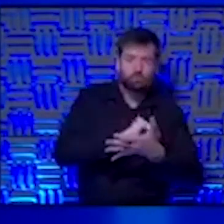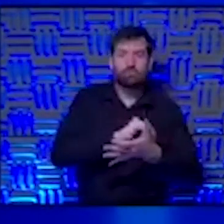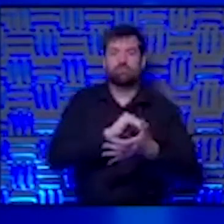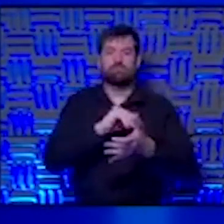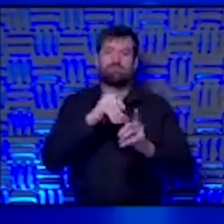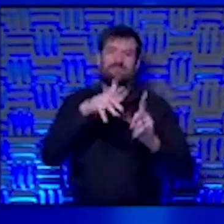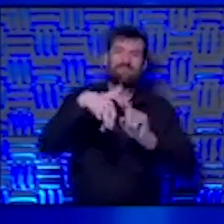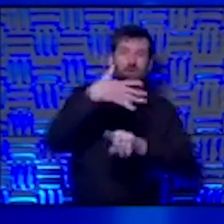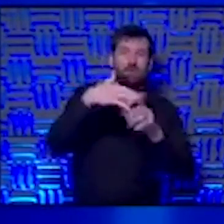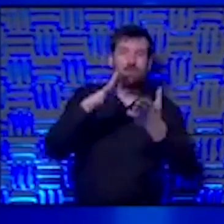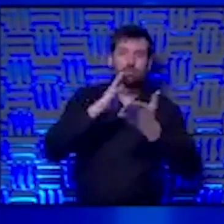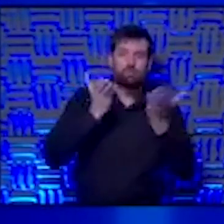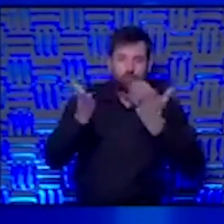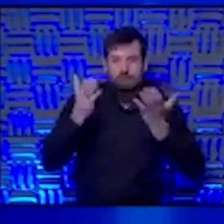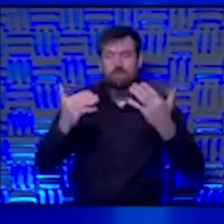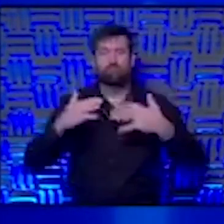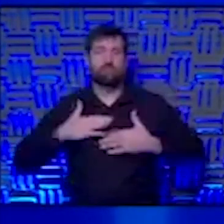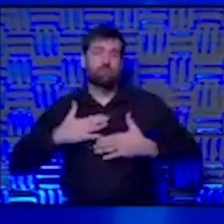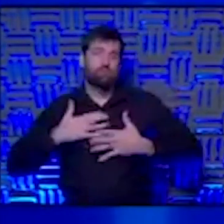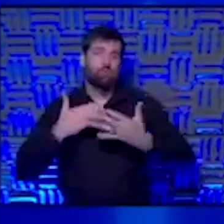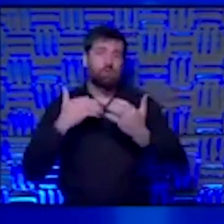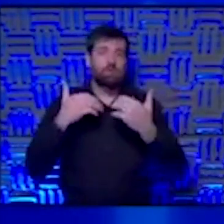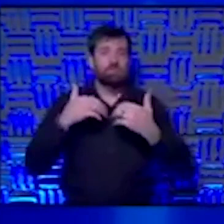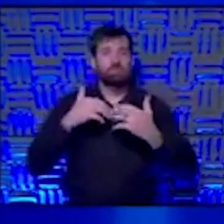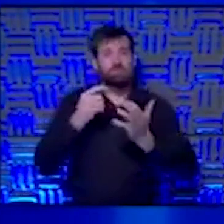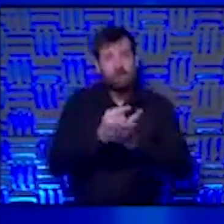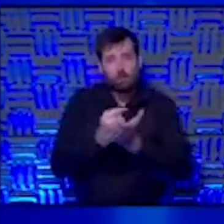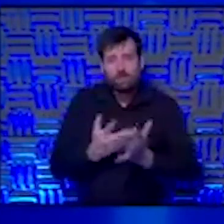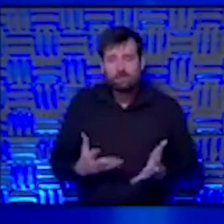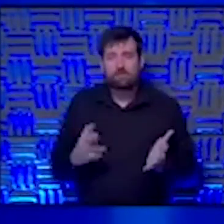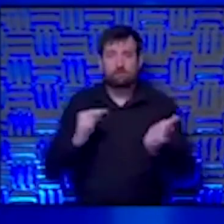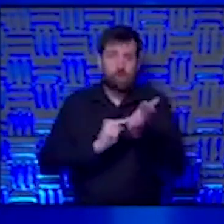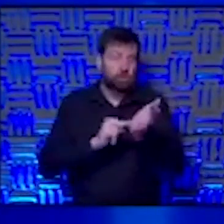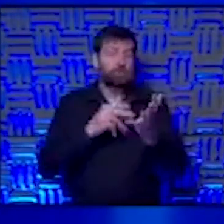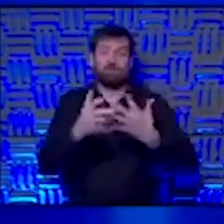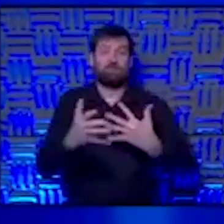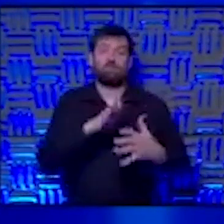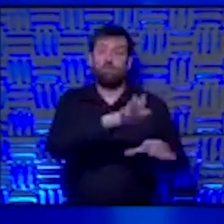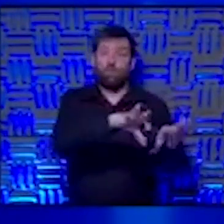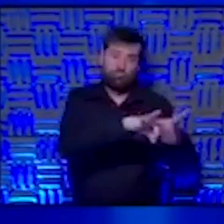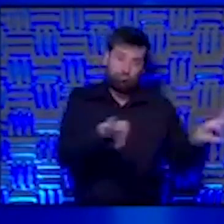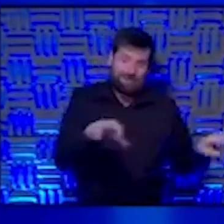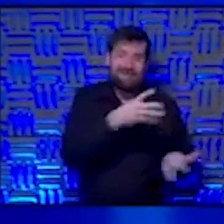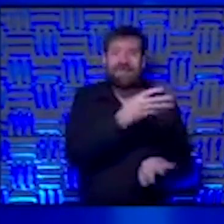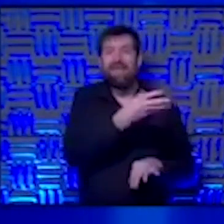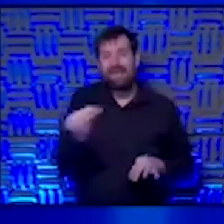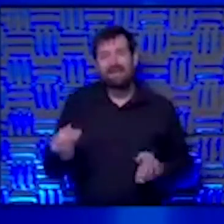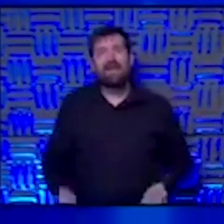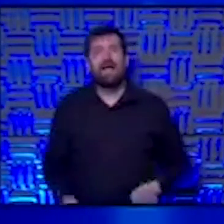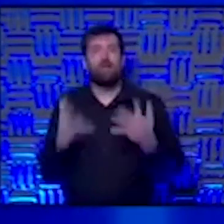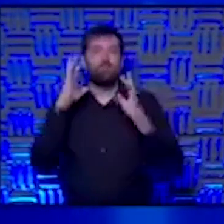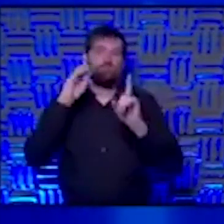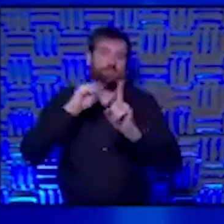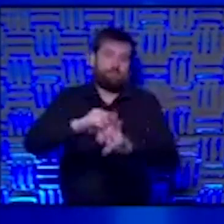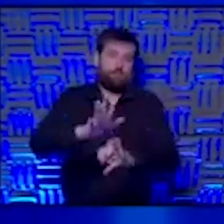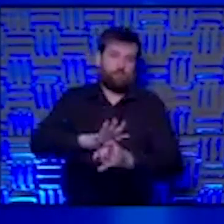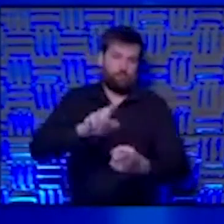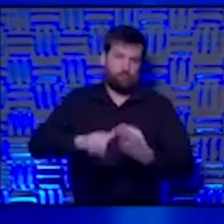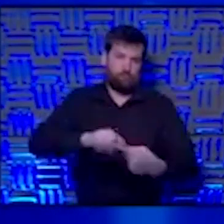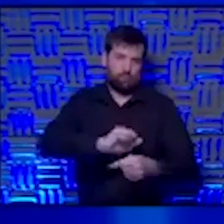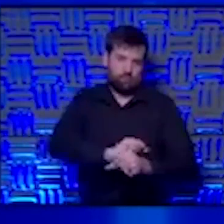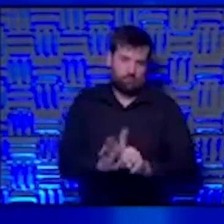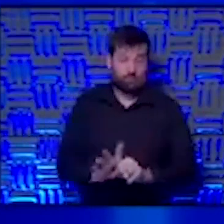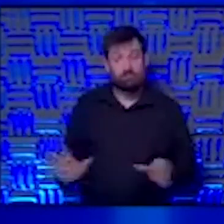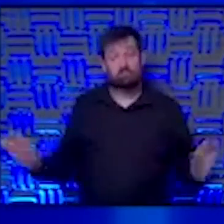environmental services worker, respiratory therapist, et cetera. So it's your degree and your intensity of exposure. As we get